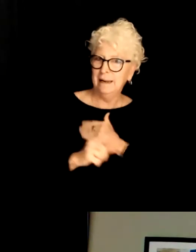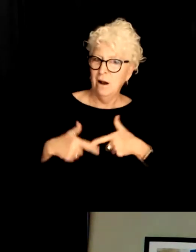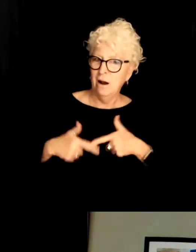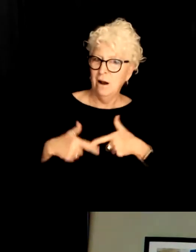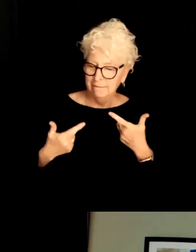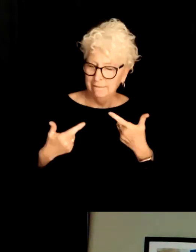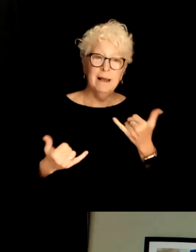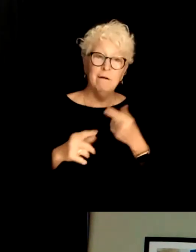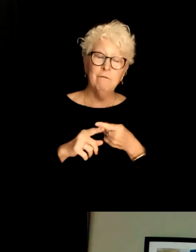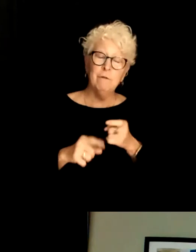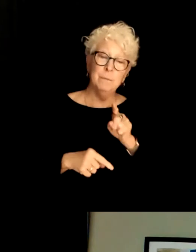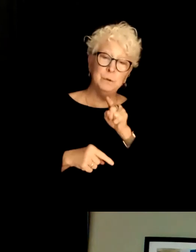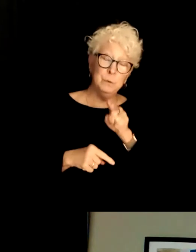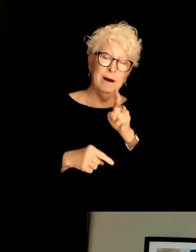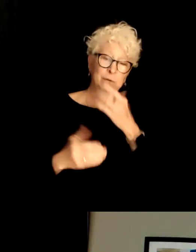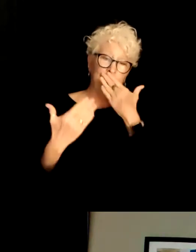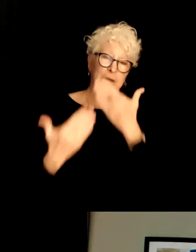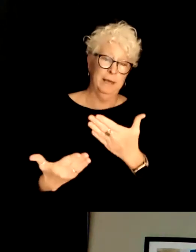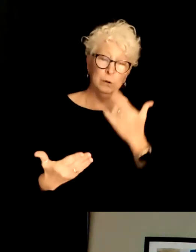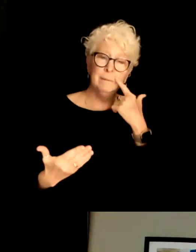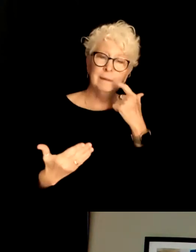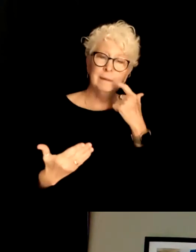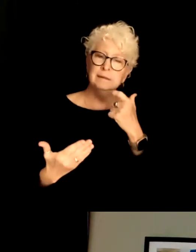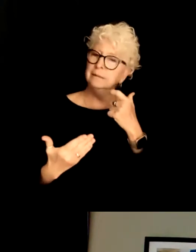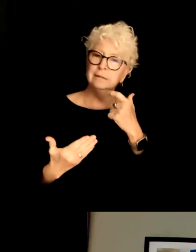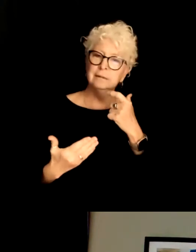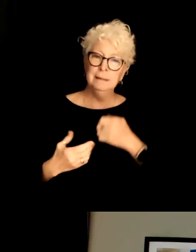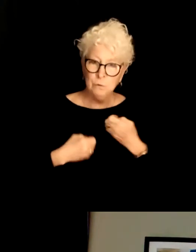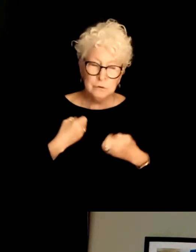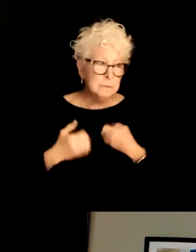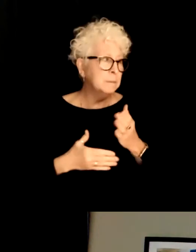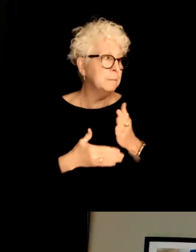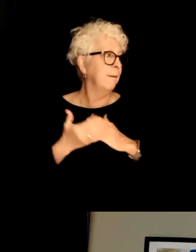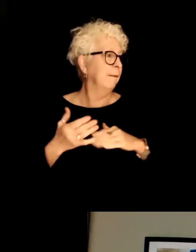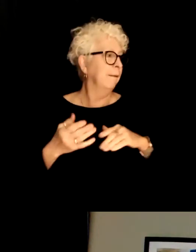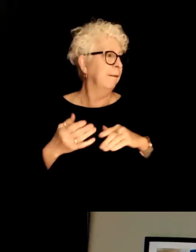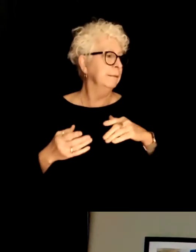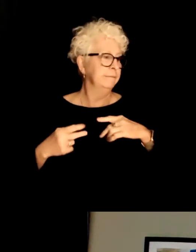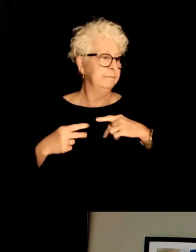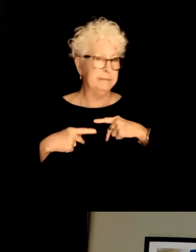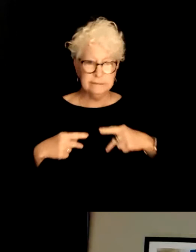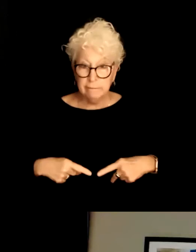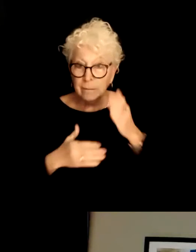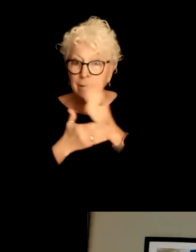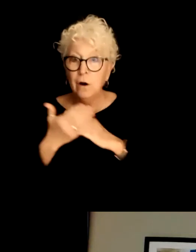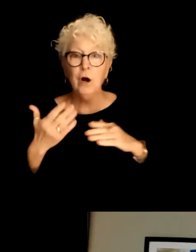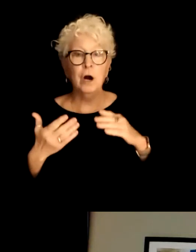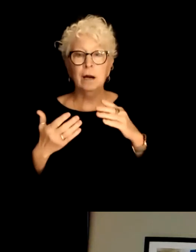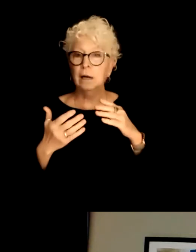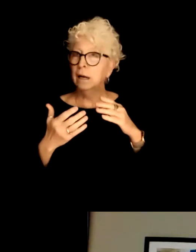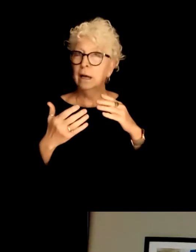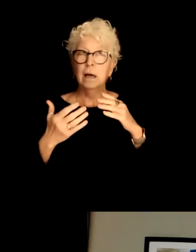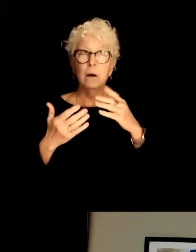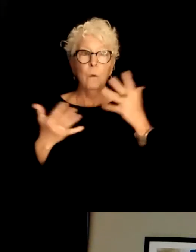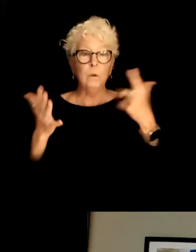about what it's taken physically and emotionally and personally to give of